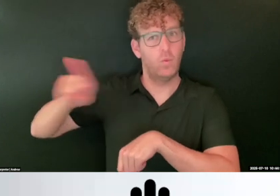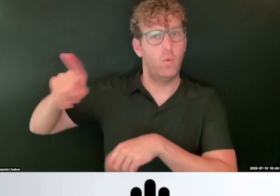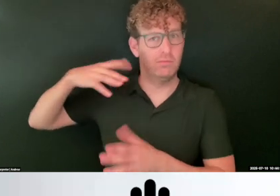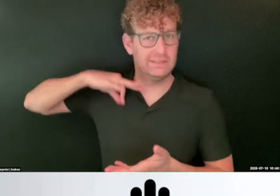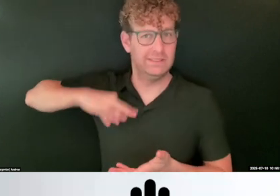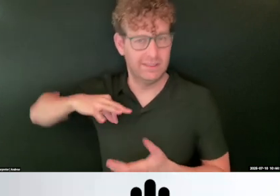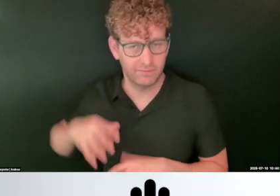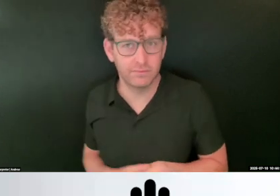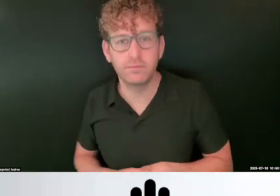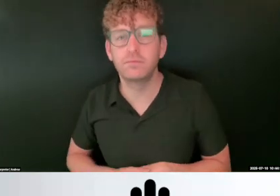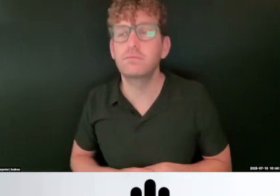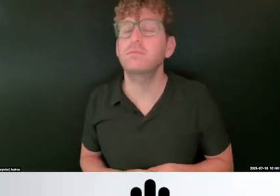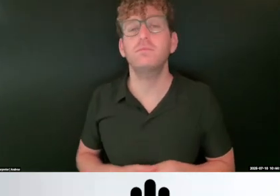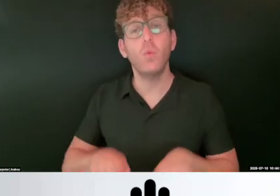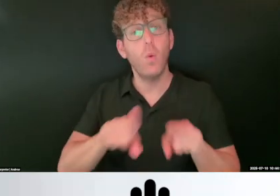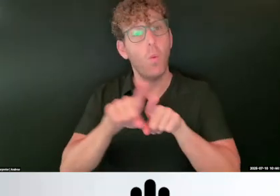additional funds that were